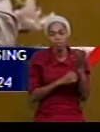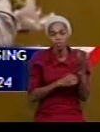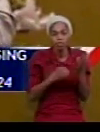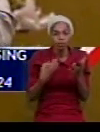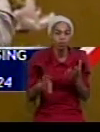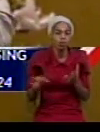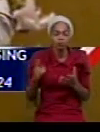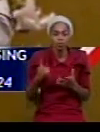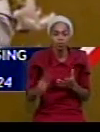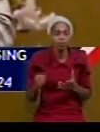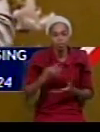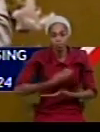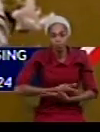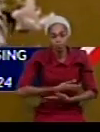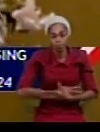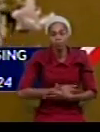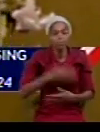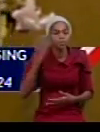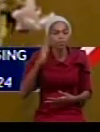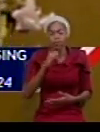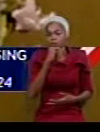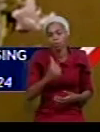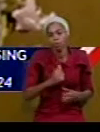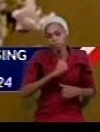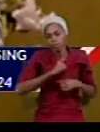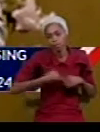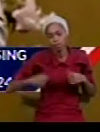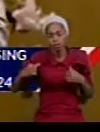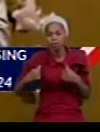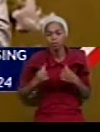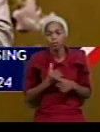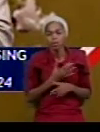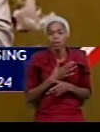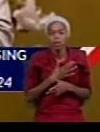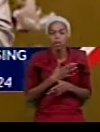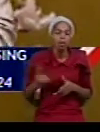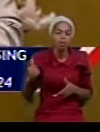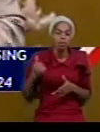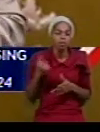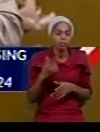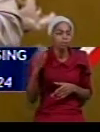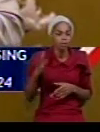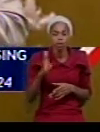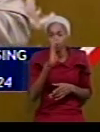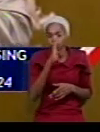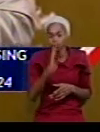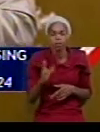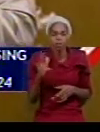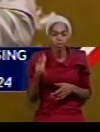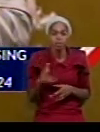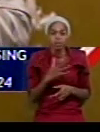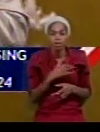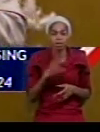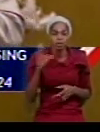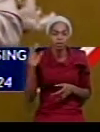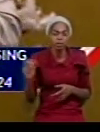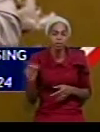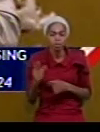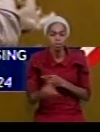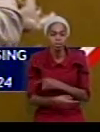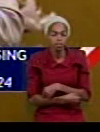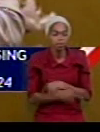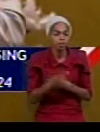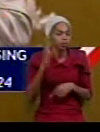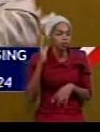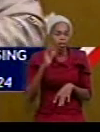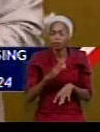purifying 33 days. She shall touch no hallowed thing, nor come into the sanctuary until the days of her